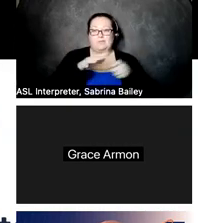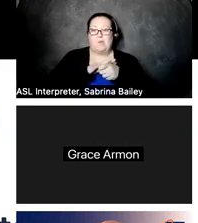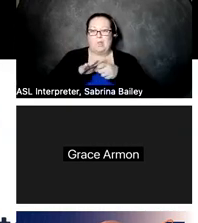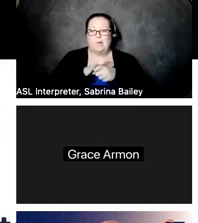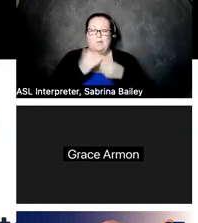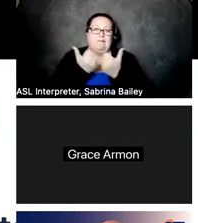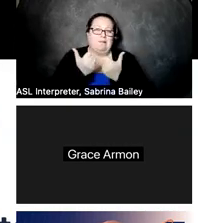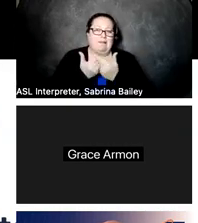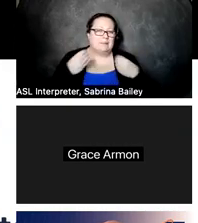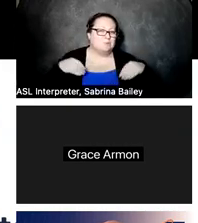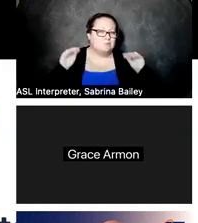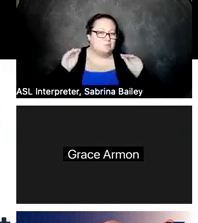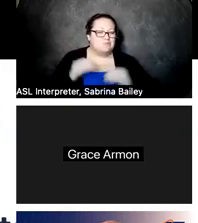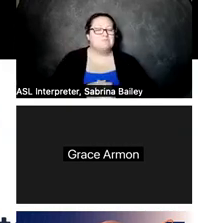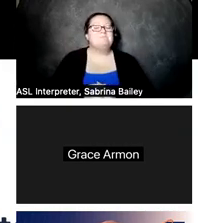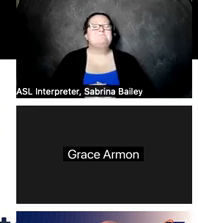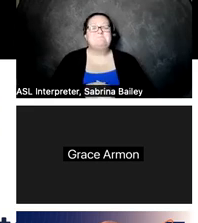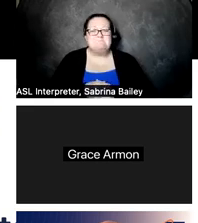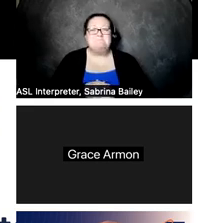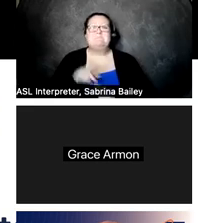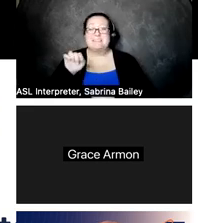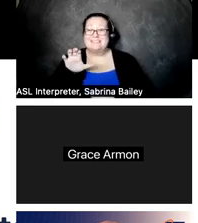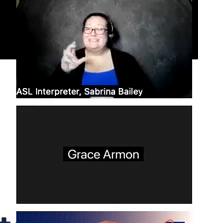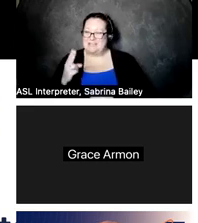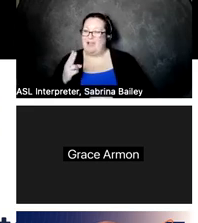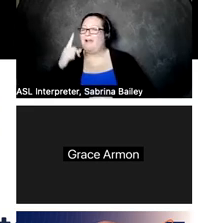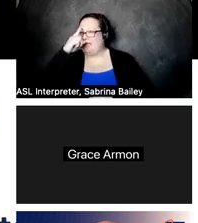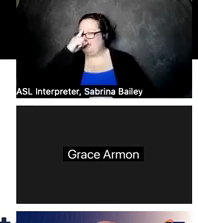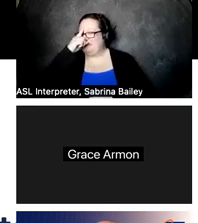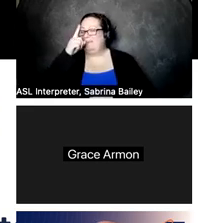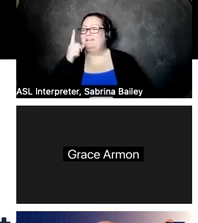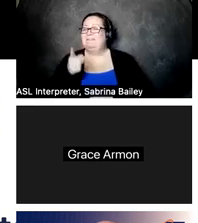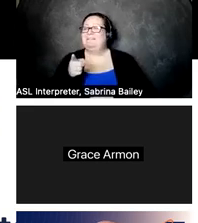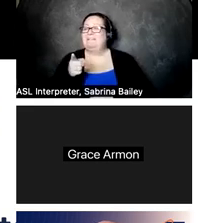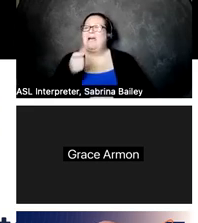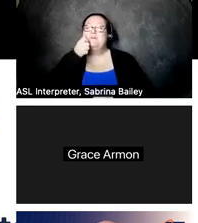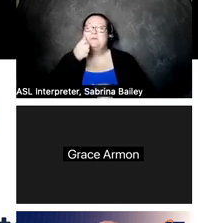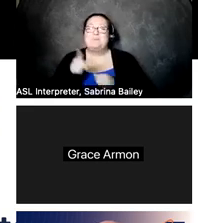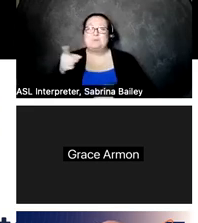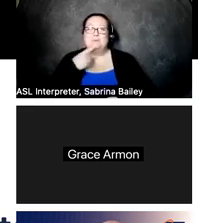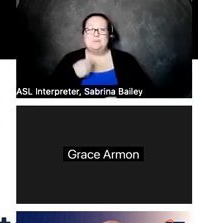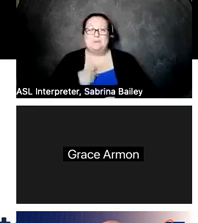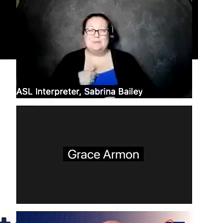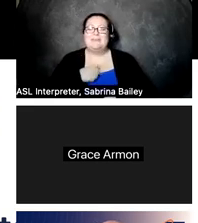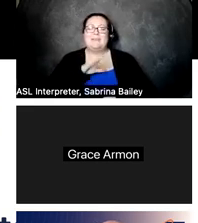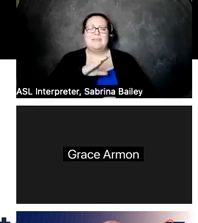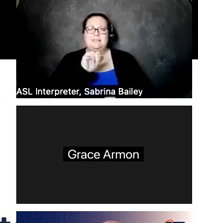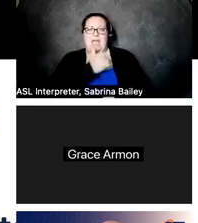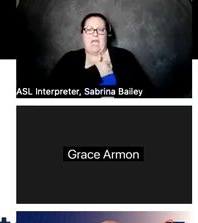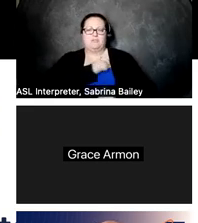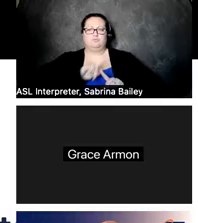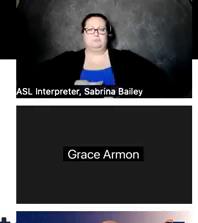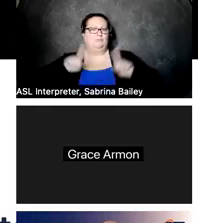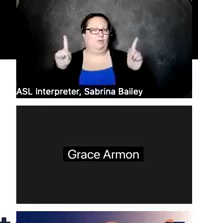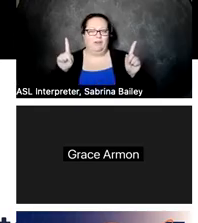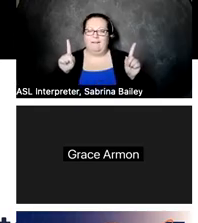store where Tara, I can imagine, or I remember you telling me, his whole attitude changed. Yeah.